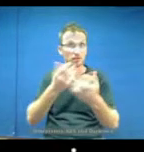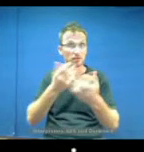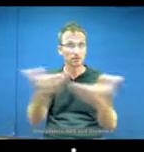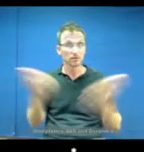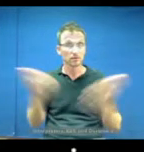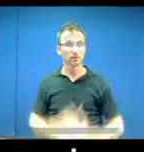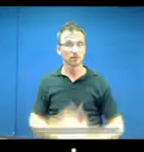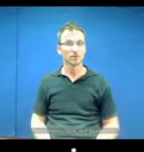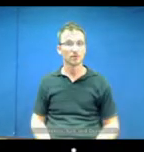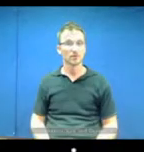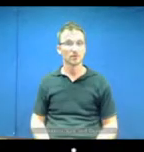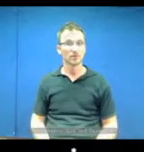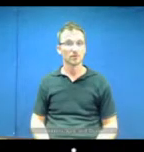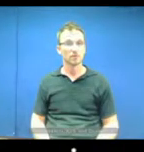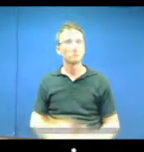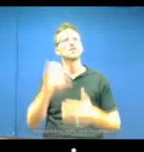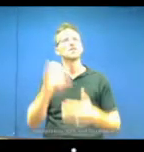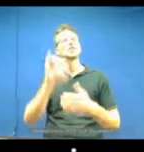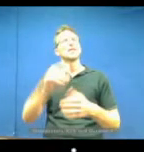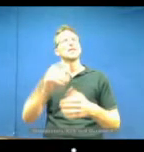And the contents of the protective order.